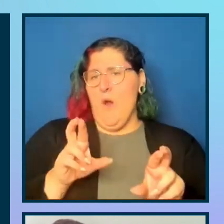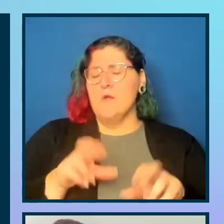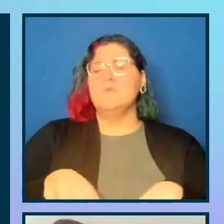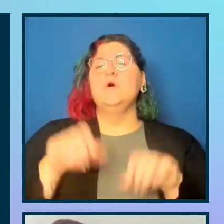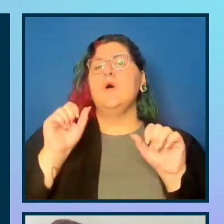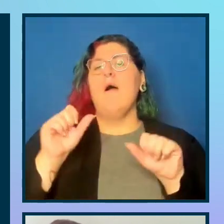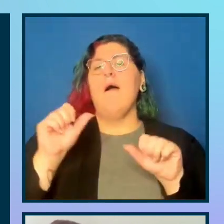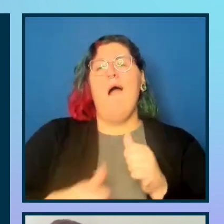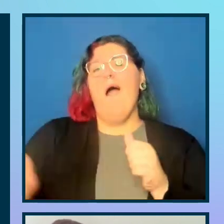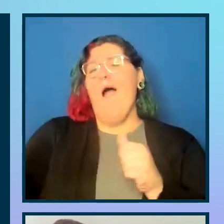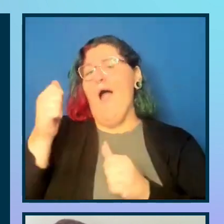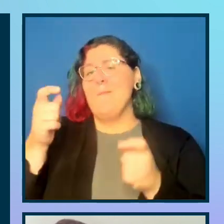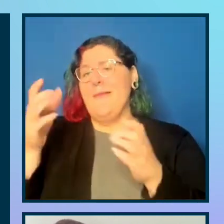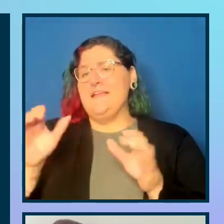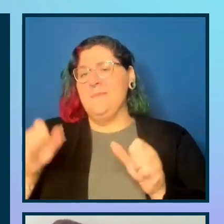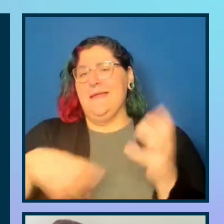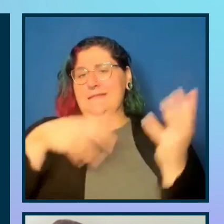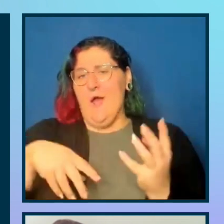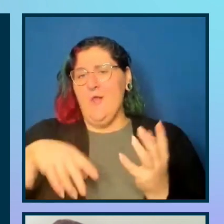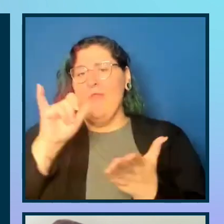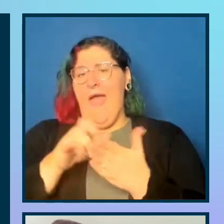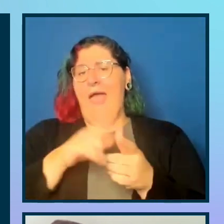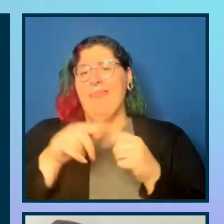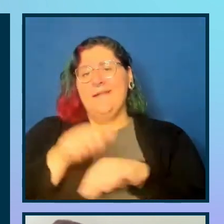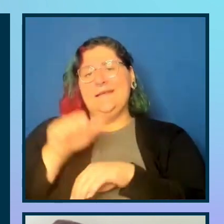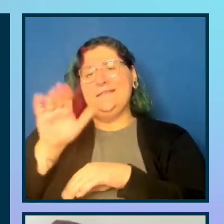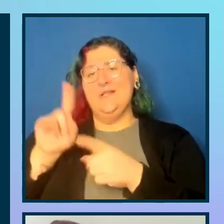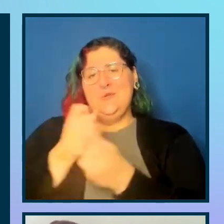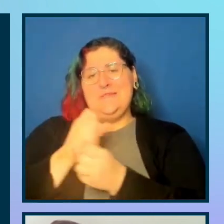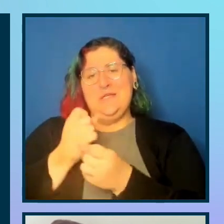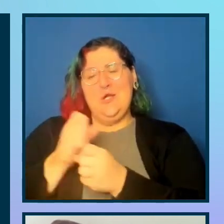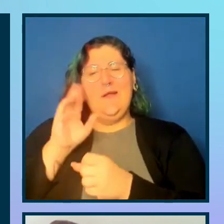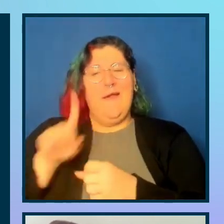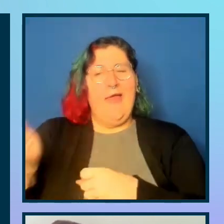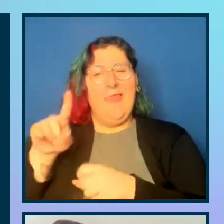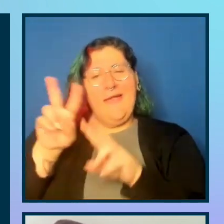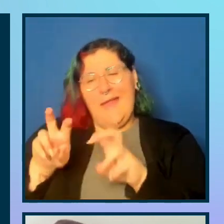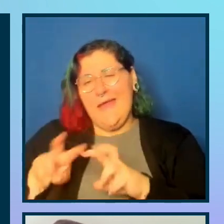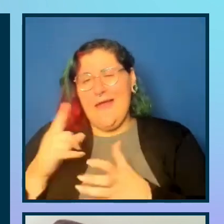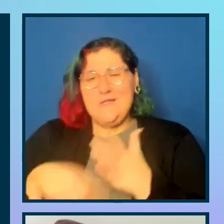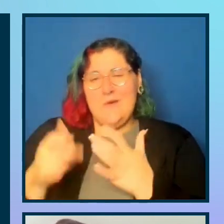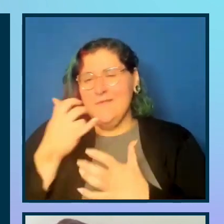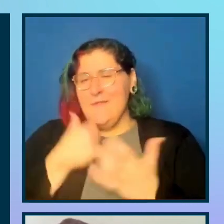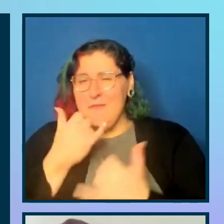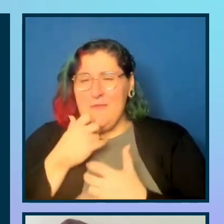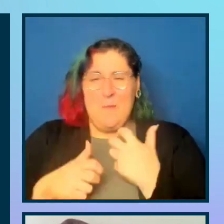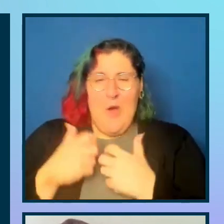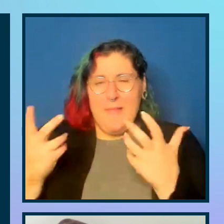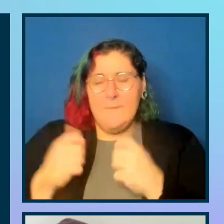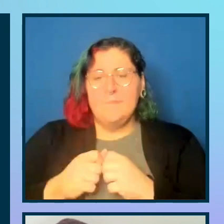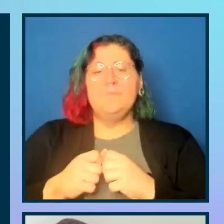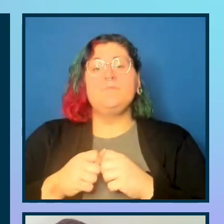then send off to the security team to analyze what needs to get addressed. In the same way that you might have accessibility concerns